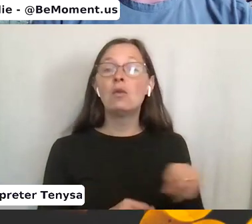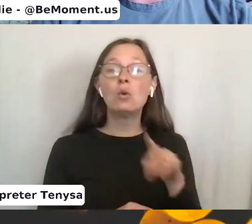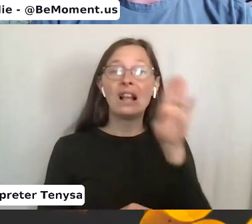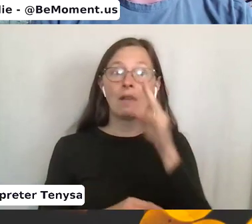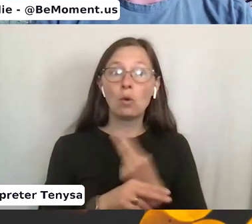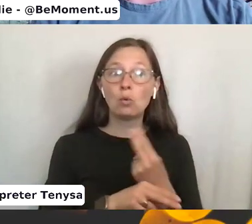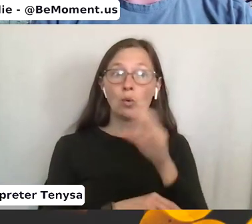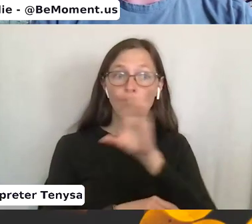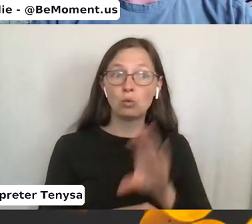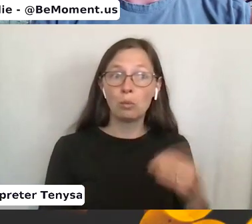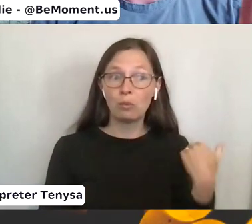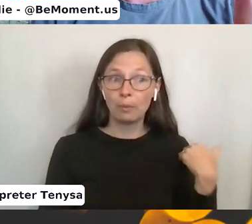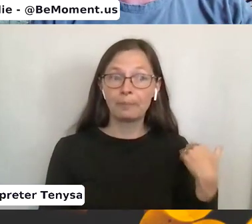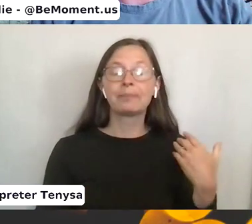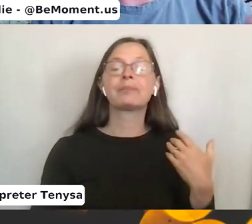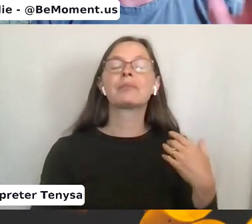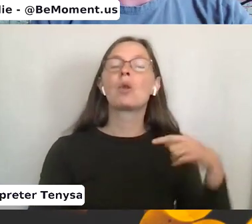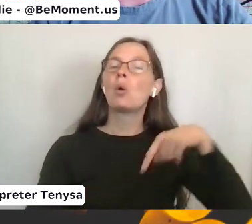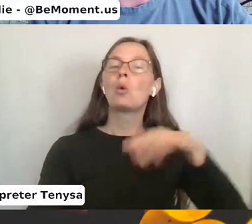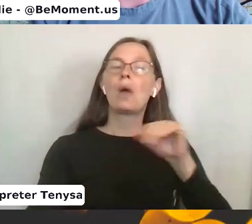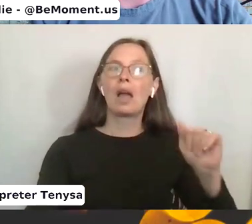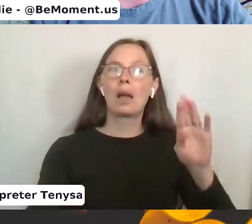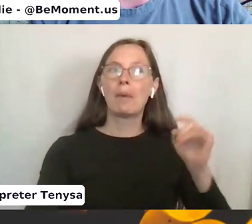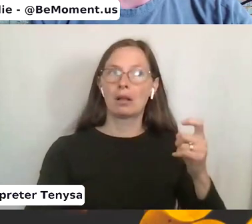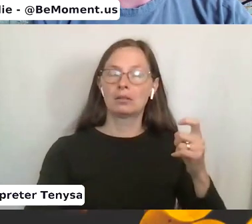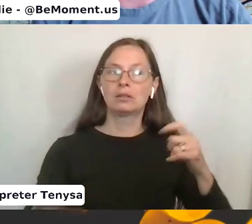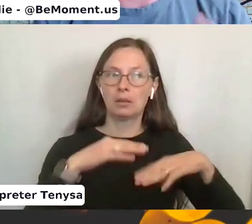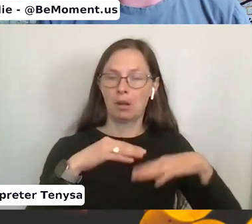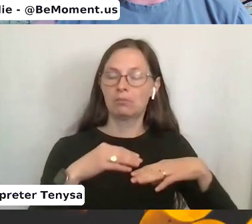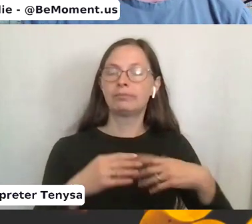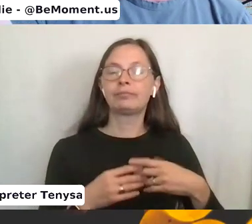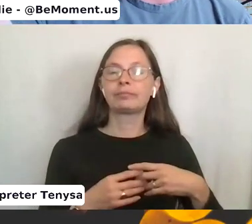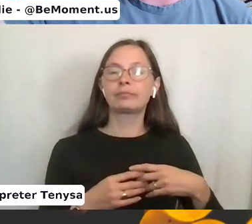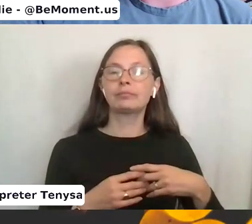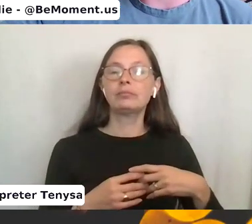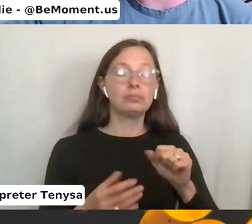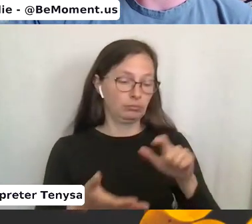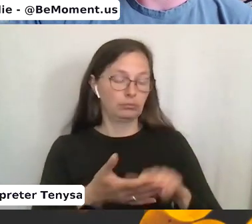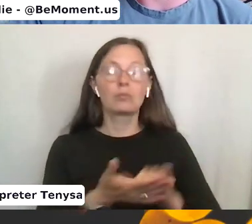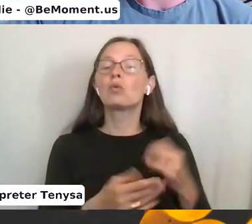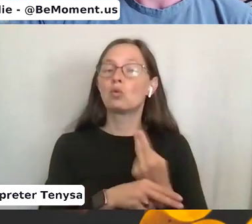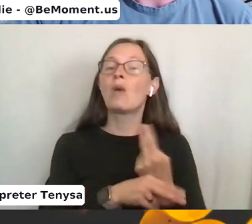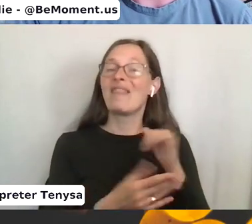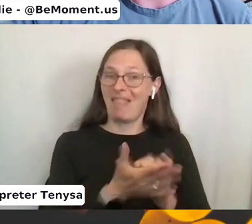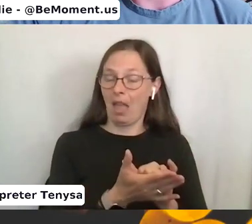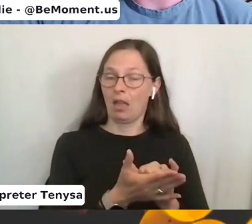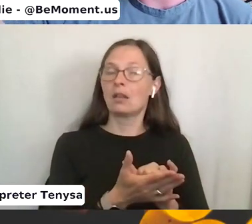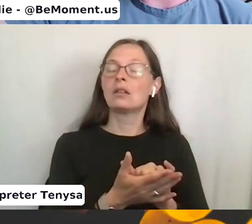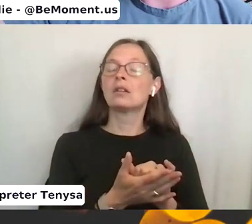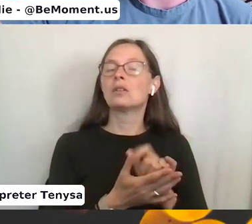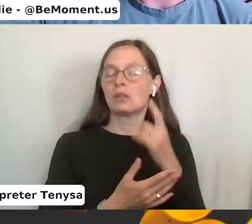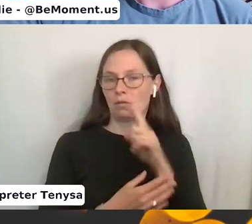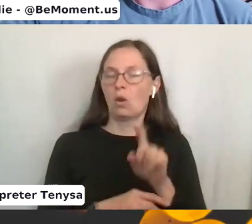a Q&A box at the bottom there. Use that to ask your yes or no questions. If you'd like to be considered to be brought in to be